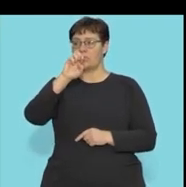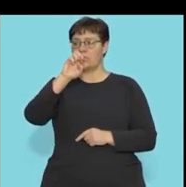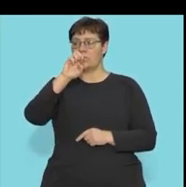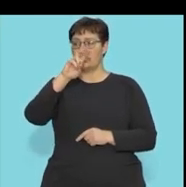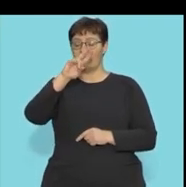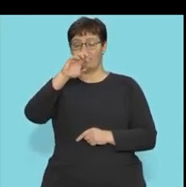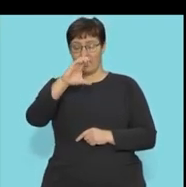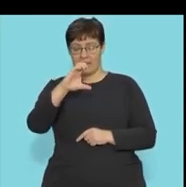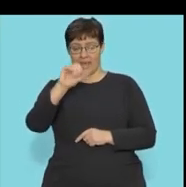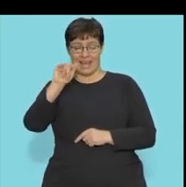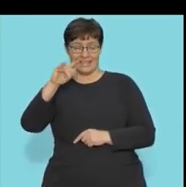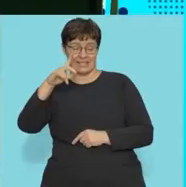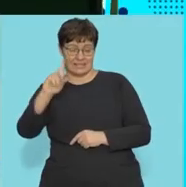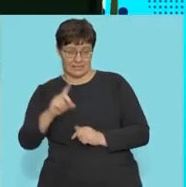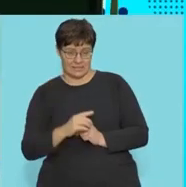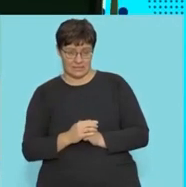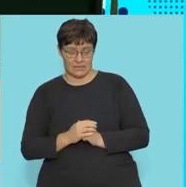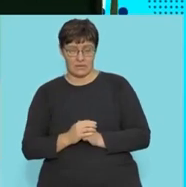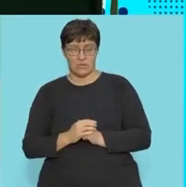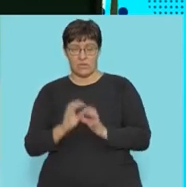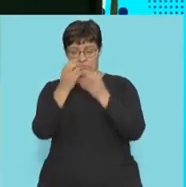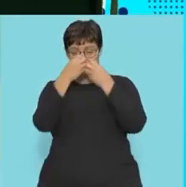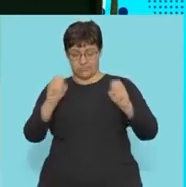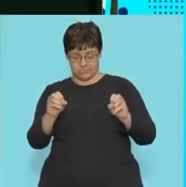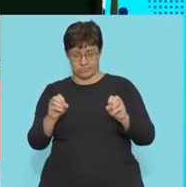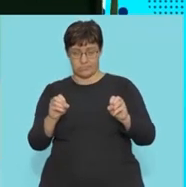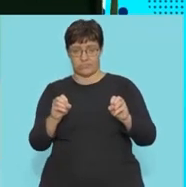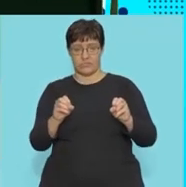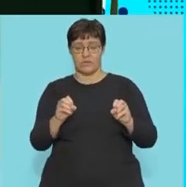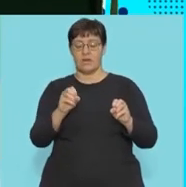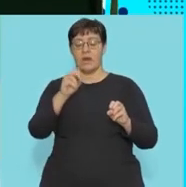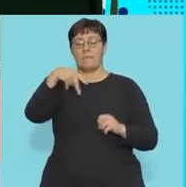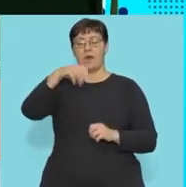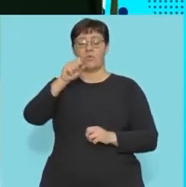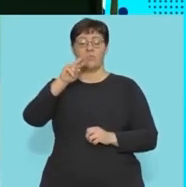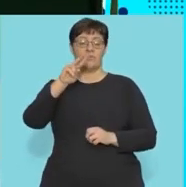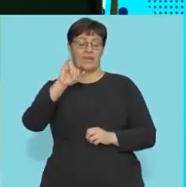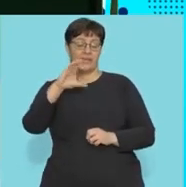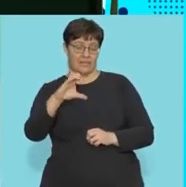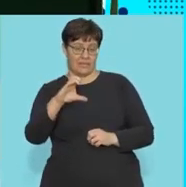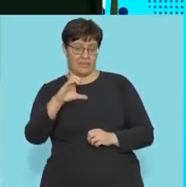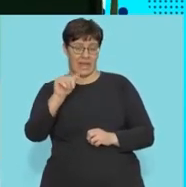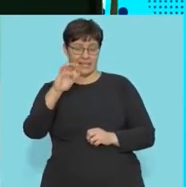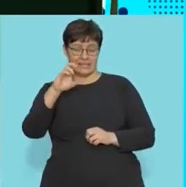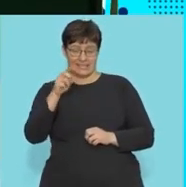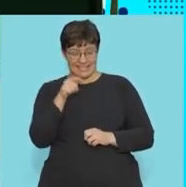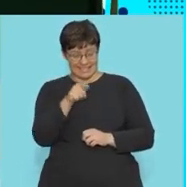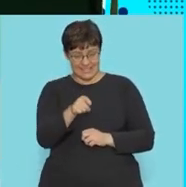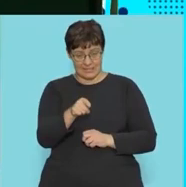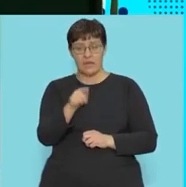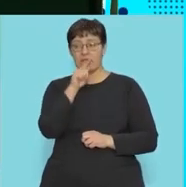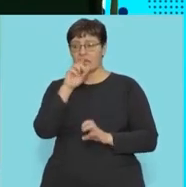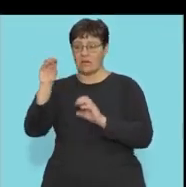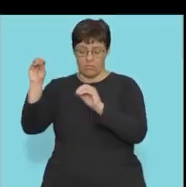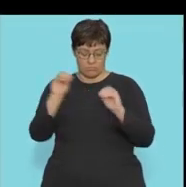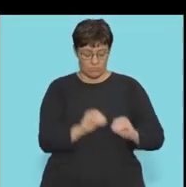So the glucose molecules split up into 2 molecules of pyruvic acid. The pyruvic acid